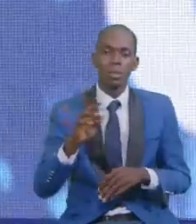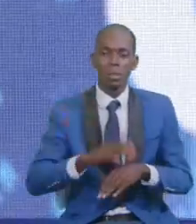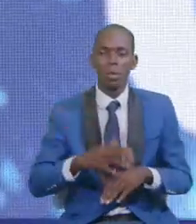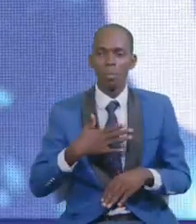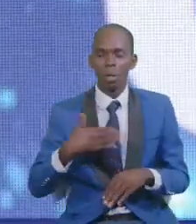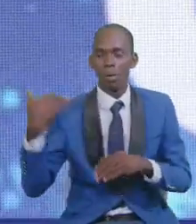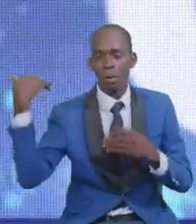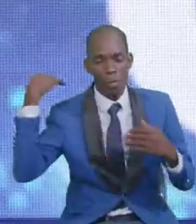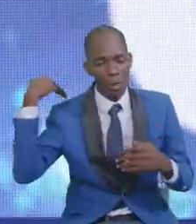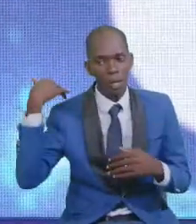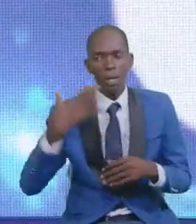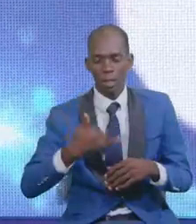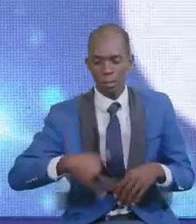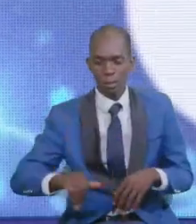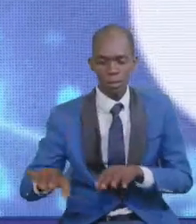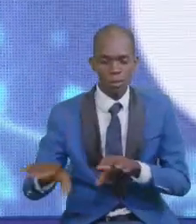difficult.